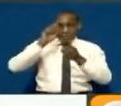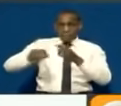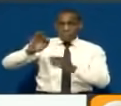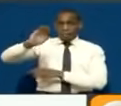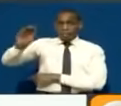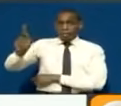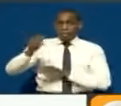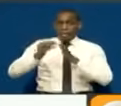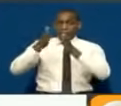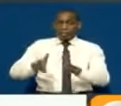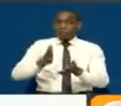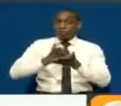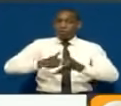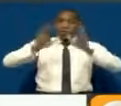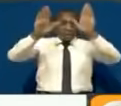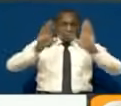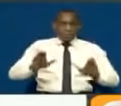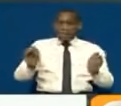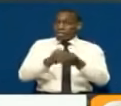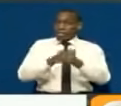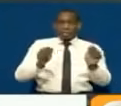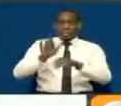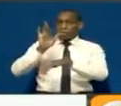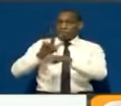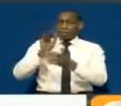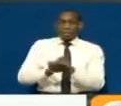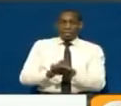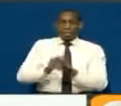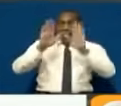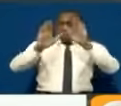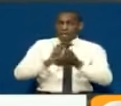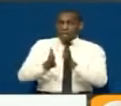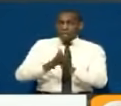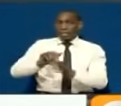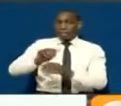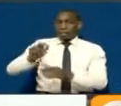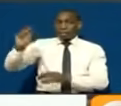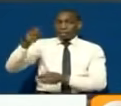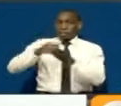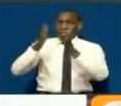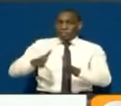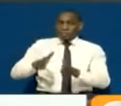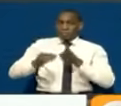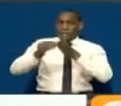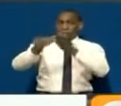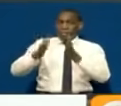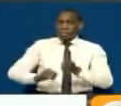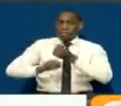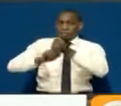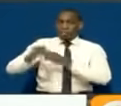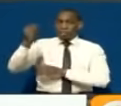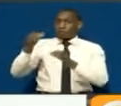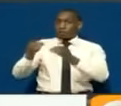Mount Kenya region leaders was paramount and cannot be compromised irrespective of which presidential candidate the leaders support, their